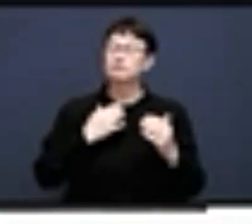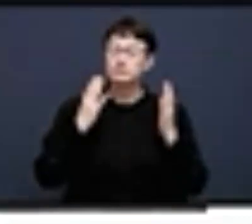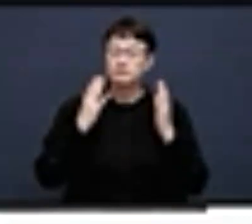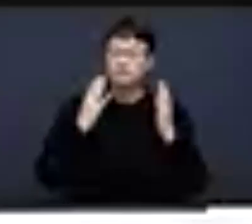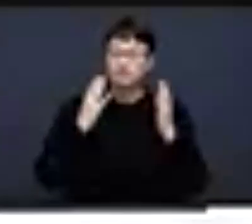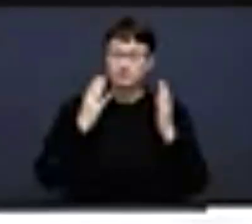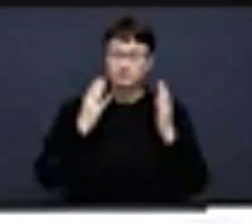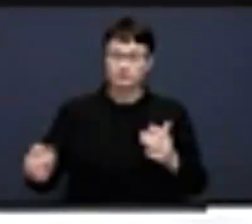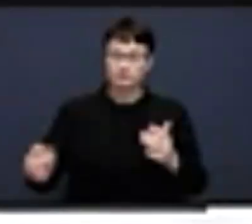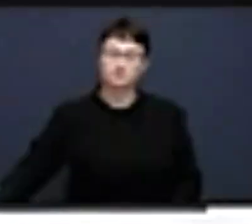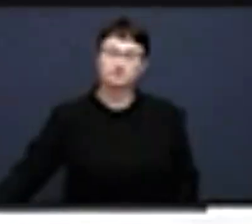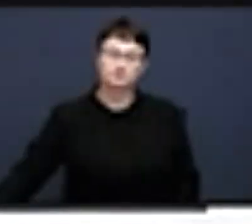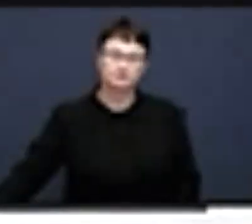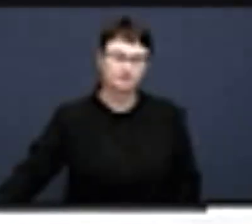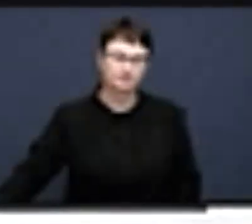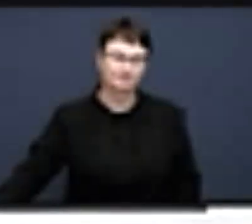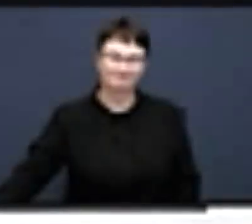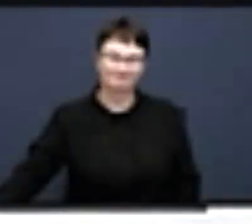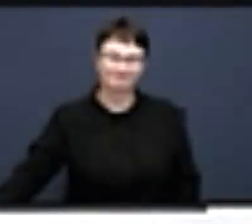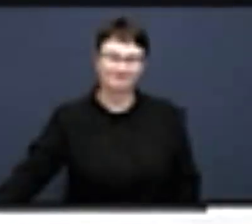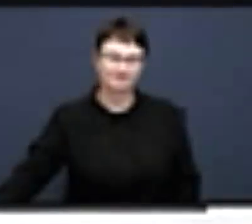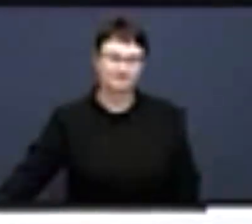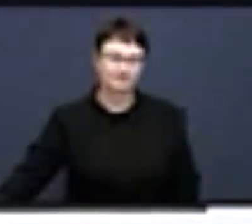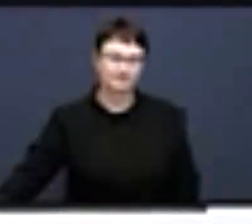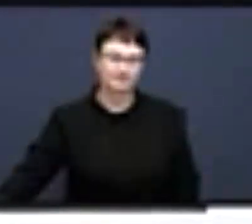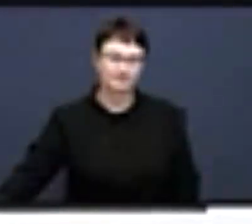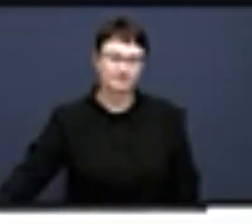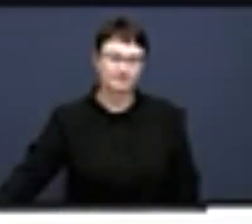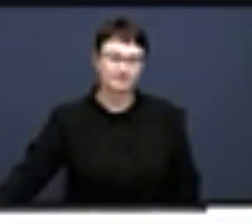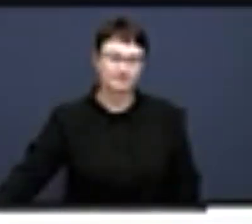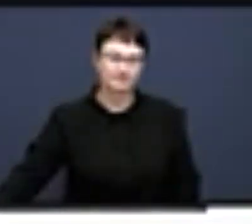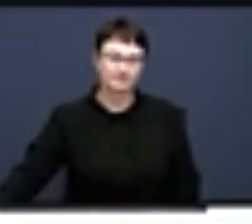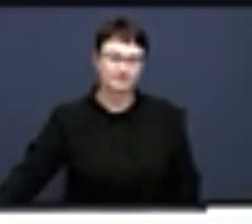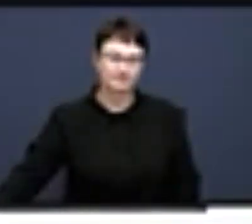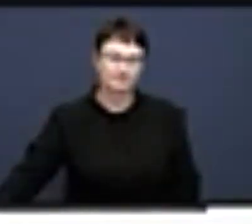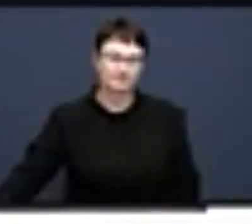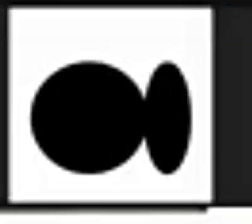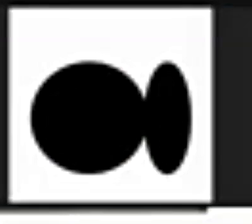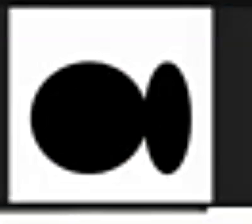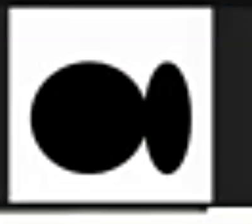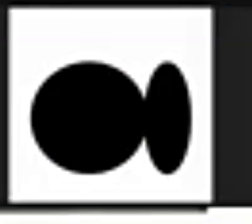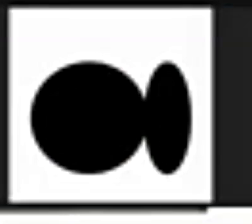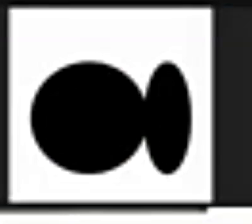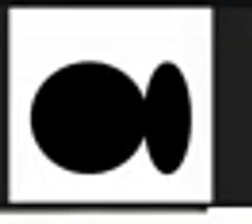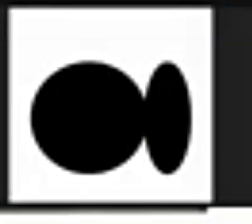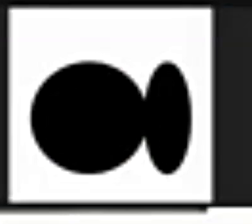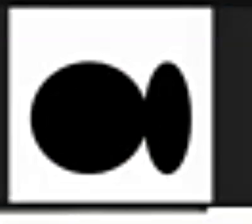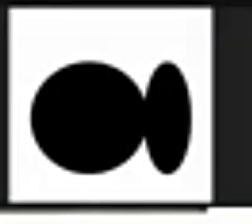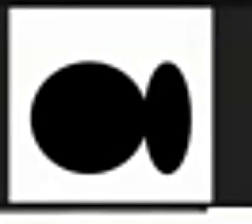heart, you can now read your emails or take a coffee or think about what you're having for dinner.